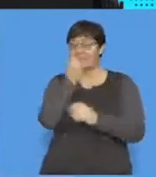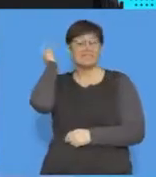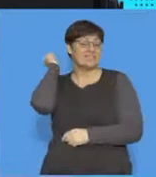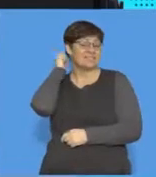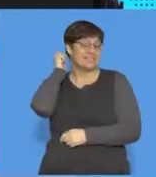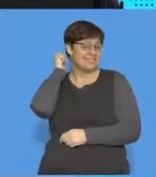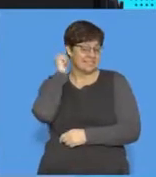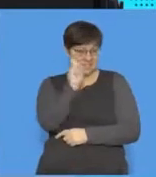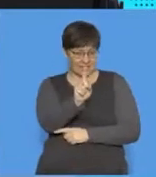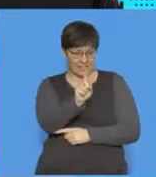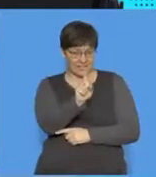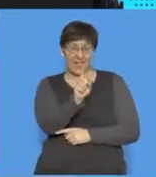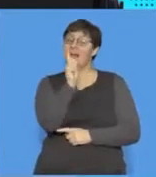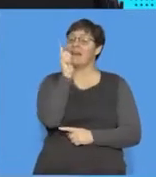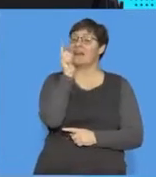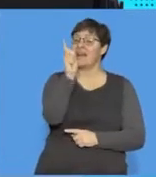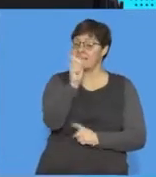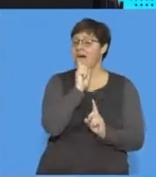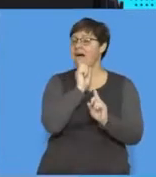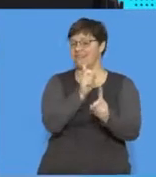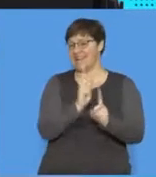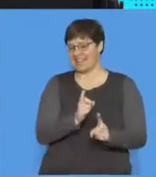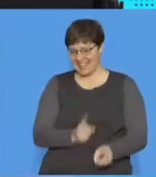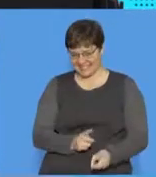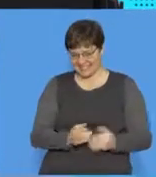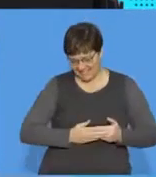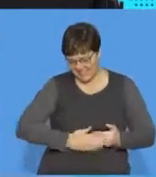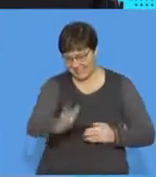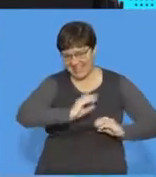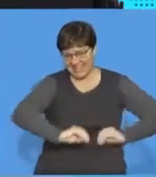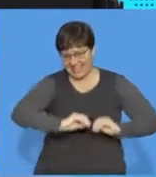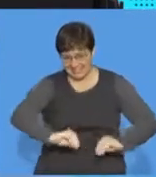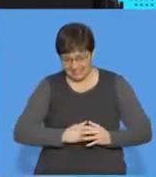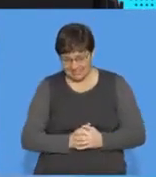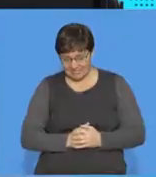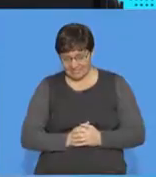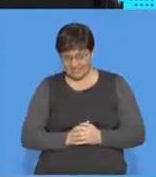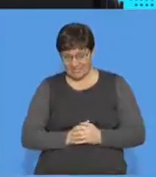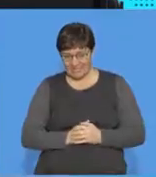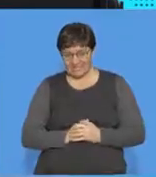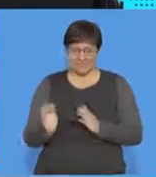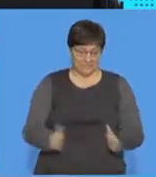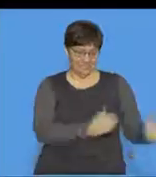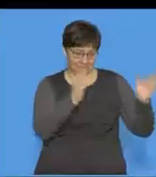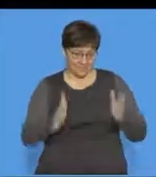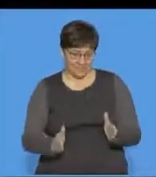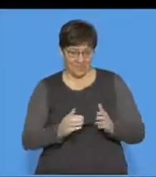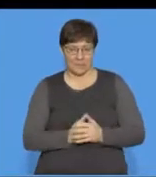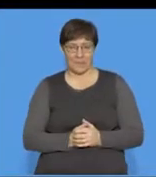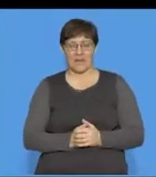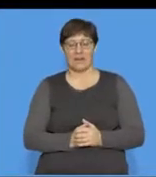those questions we're going to answer for you during the lesson. So let's move on.